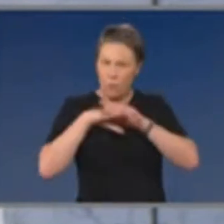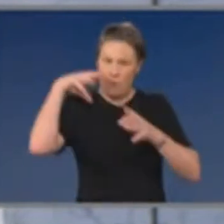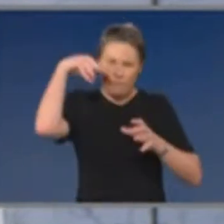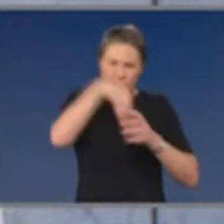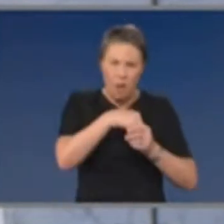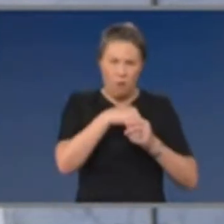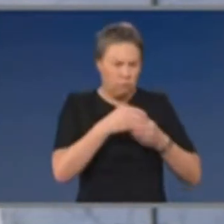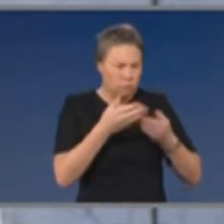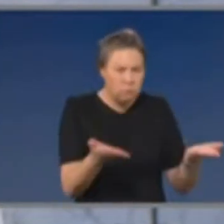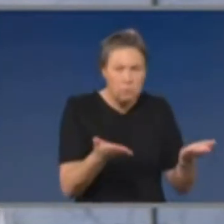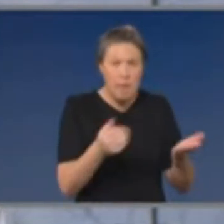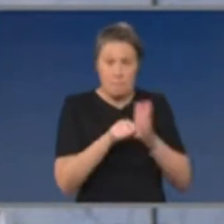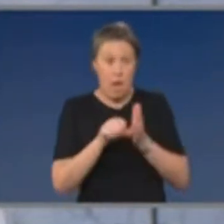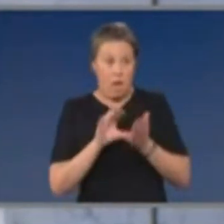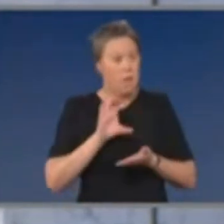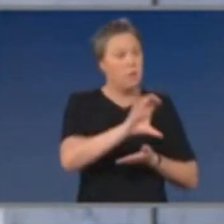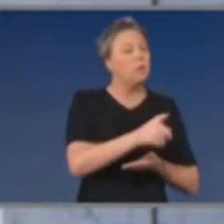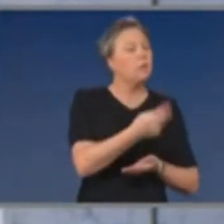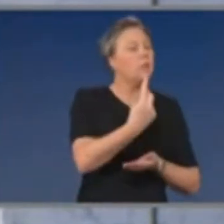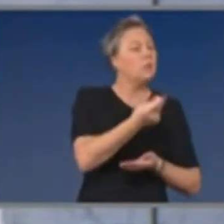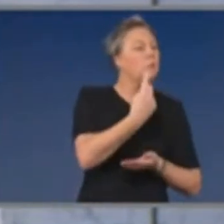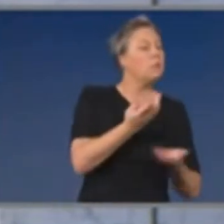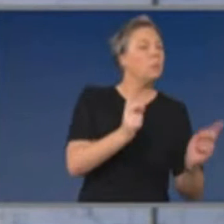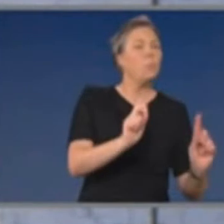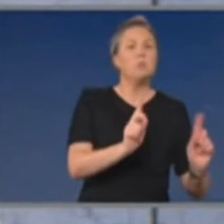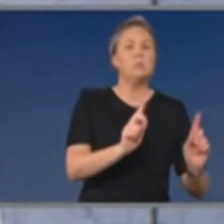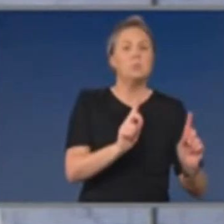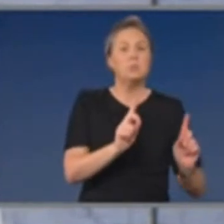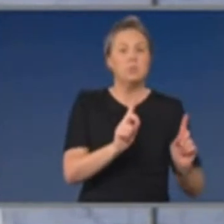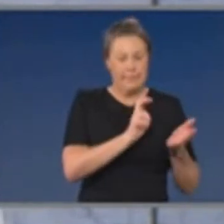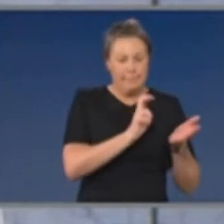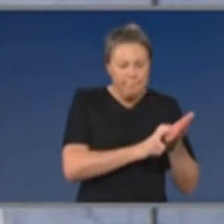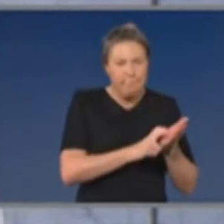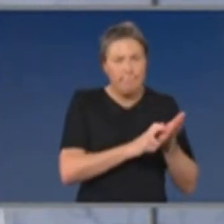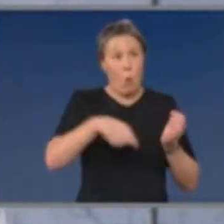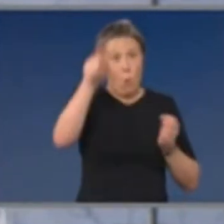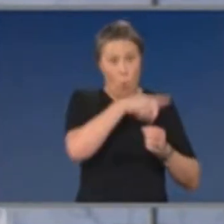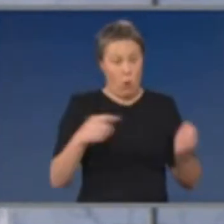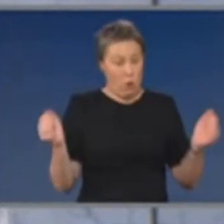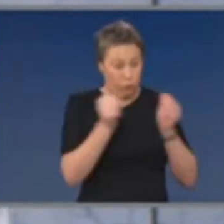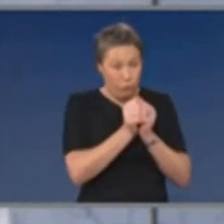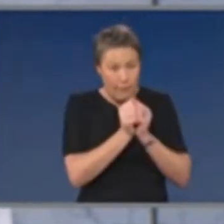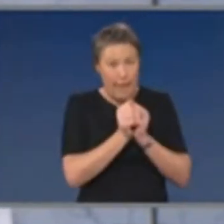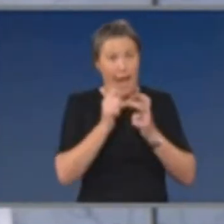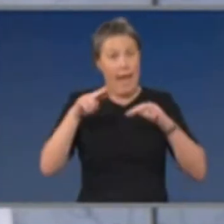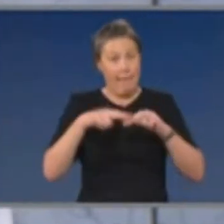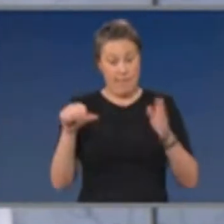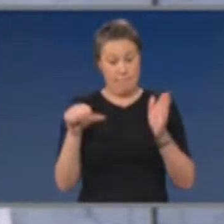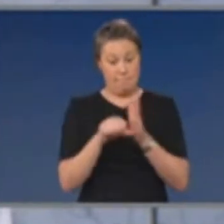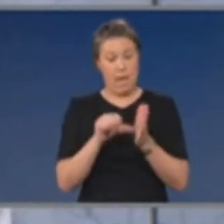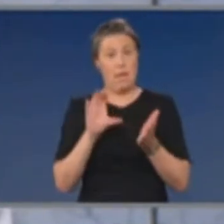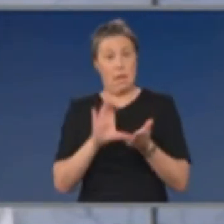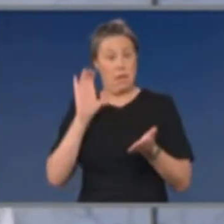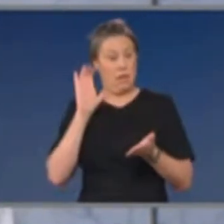with the states and territories to put in place a new funding agreement that ensures that funding is directly